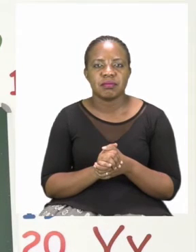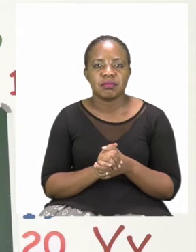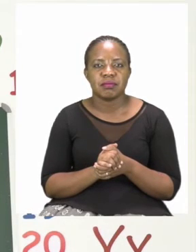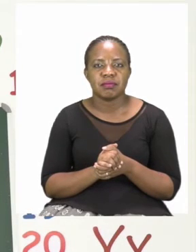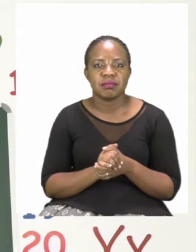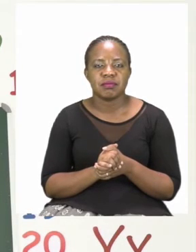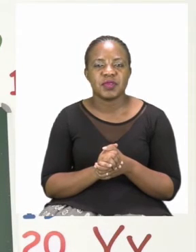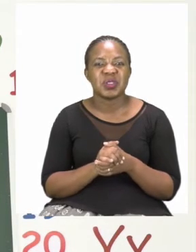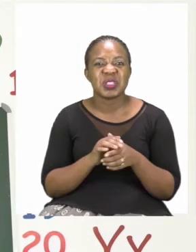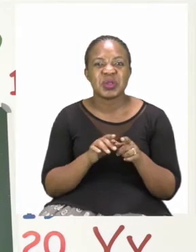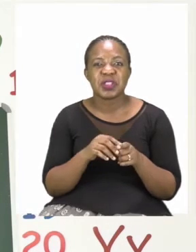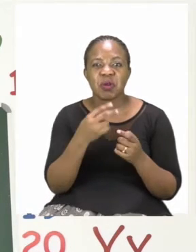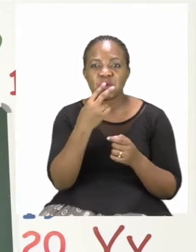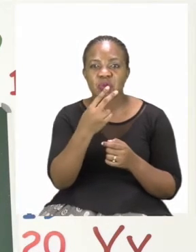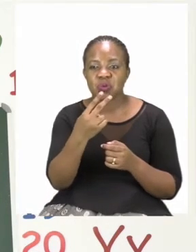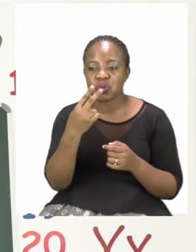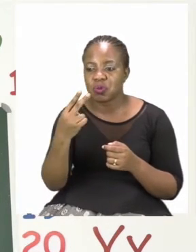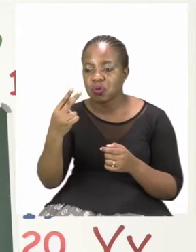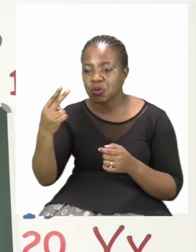There we go.